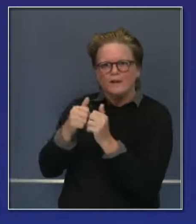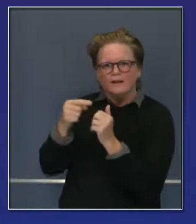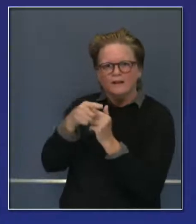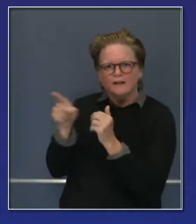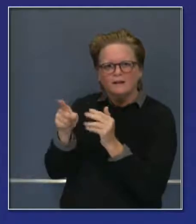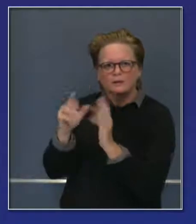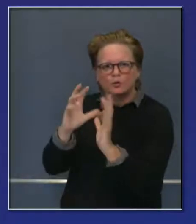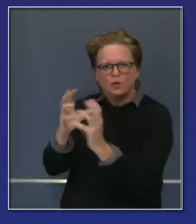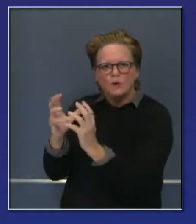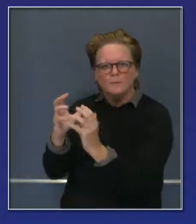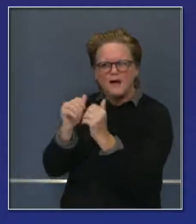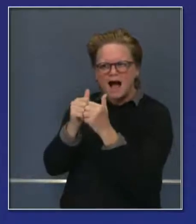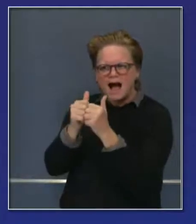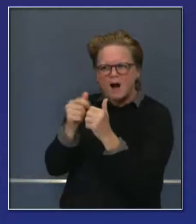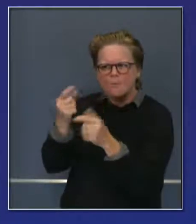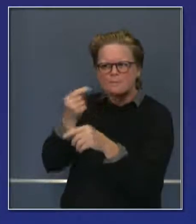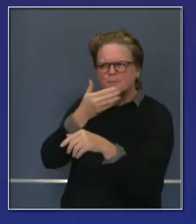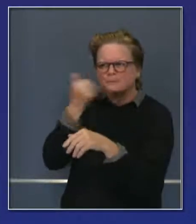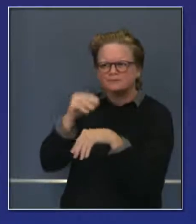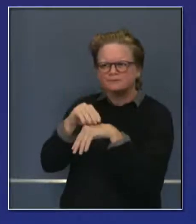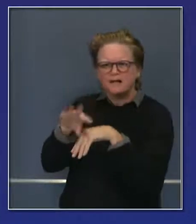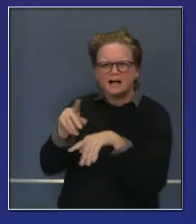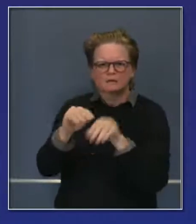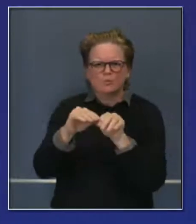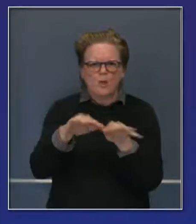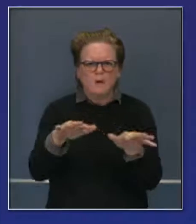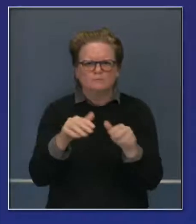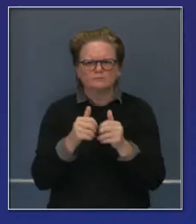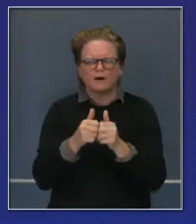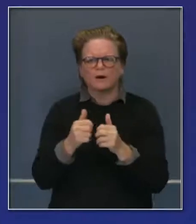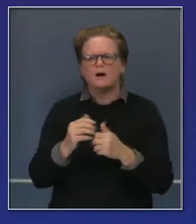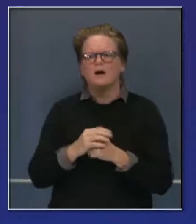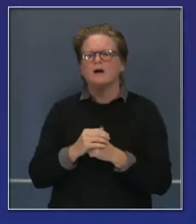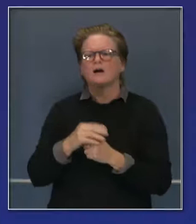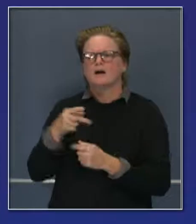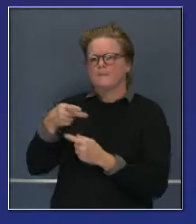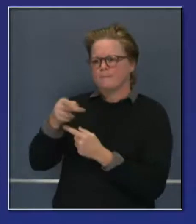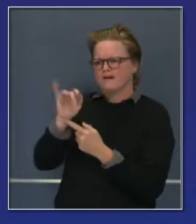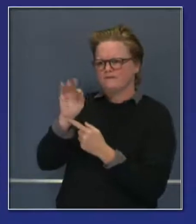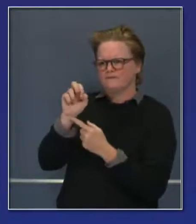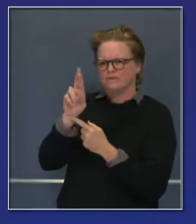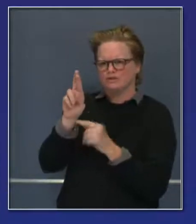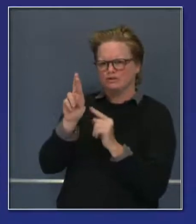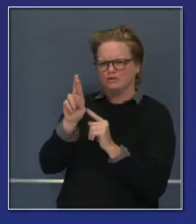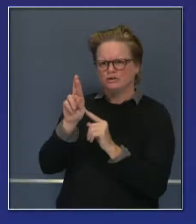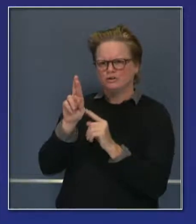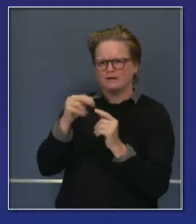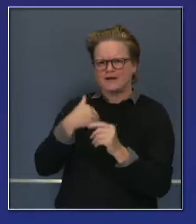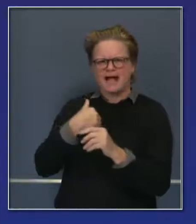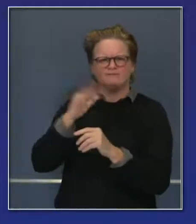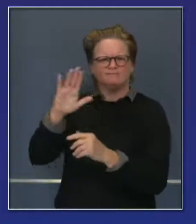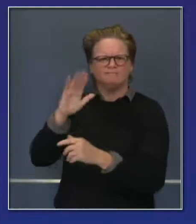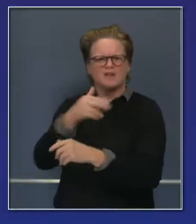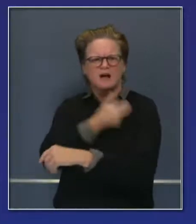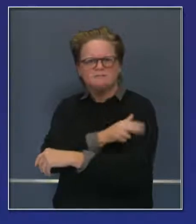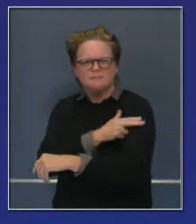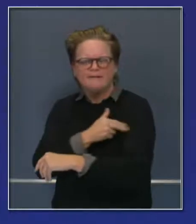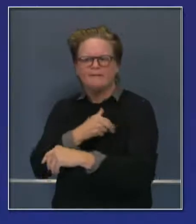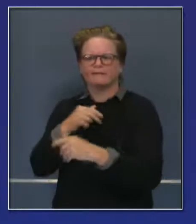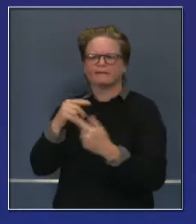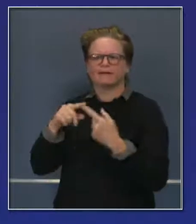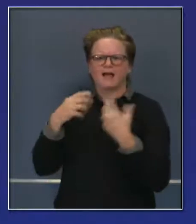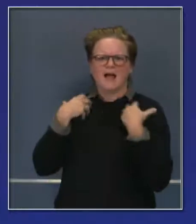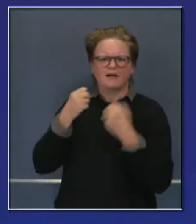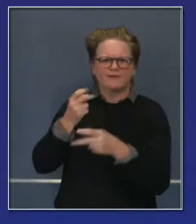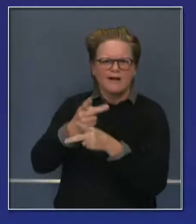not surprisingly, with hospitals and pharmacies and clinics and the like. The next tranche of vaccines will likely go through